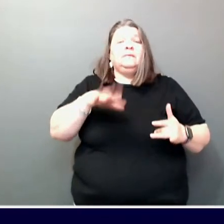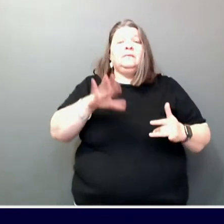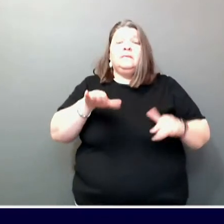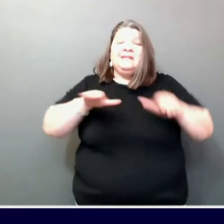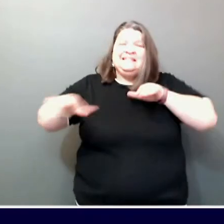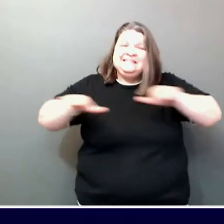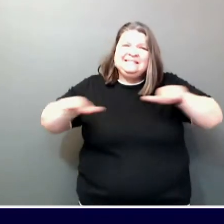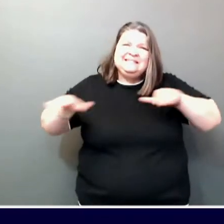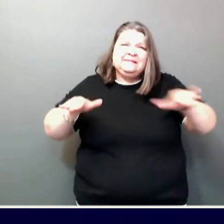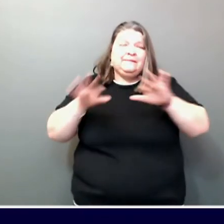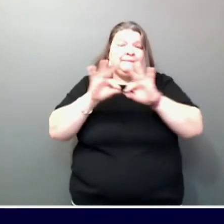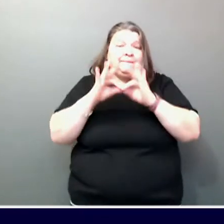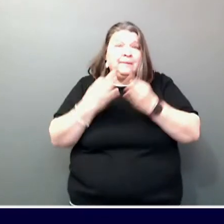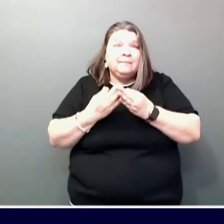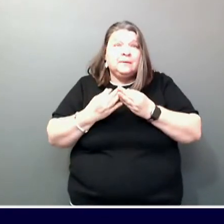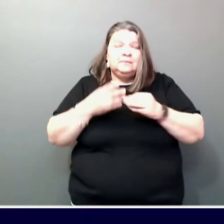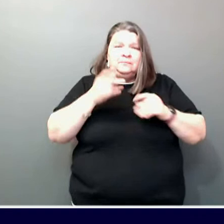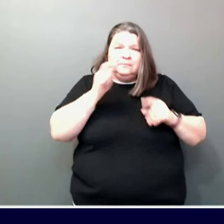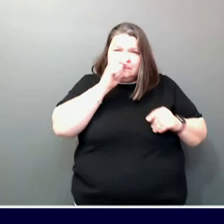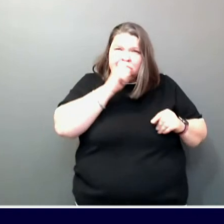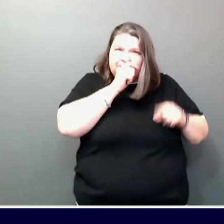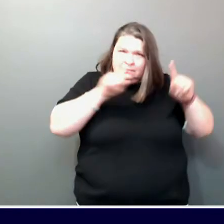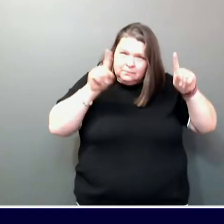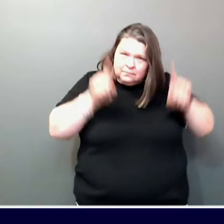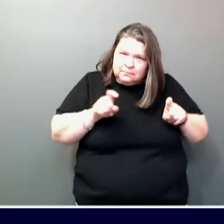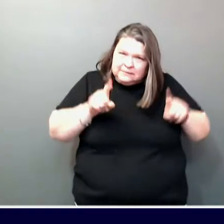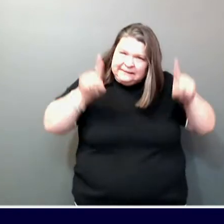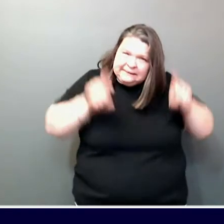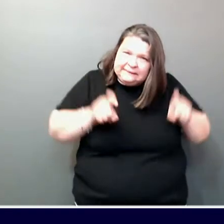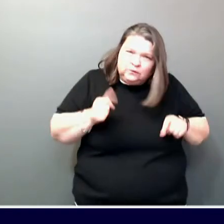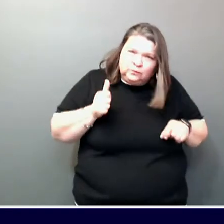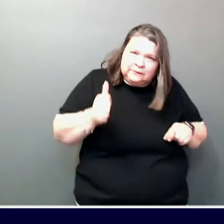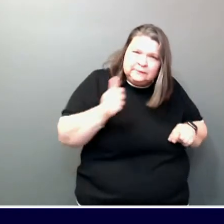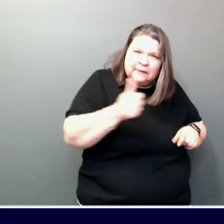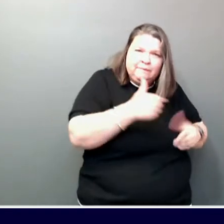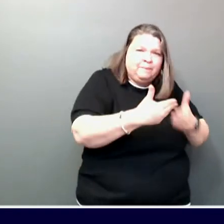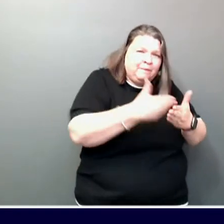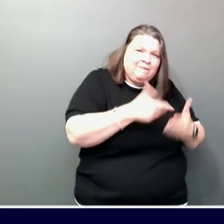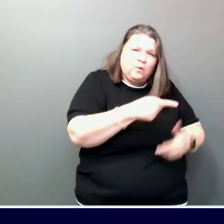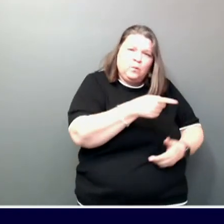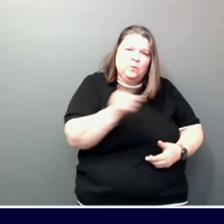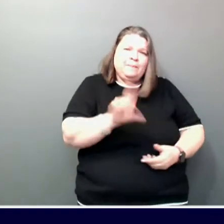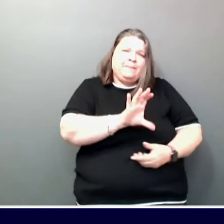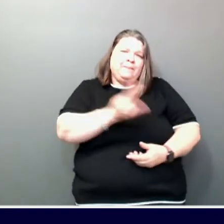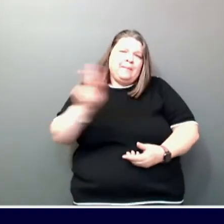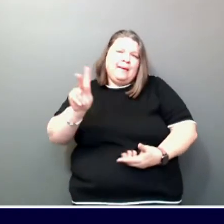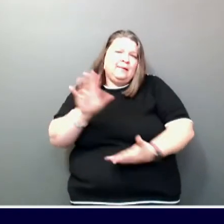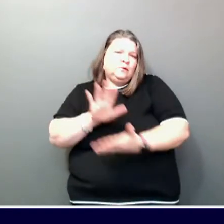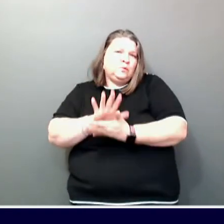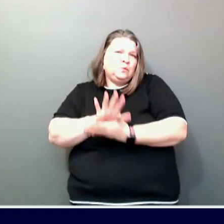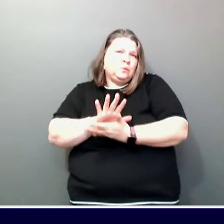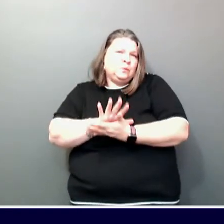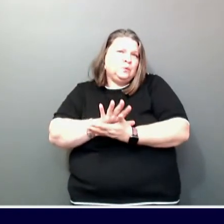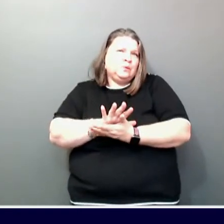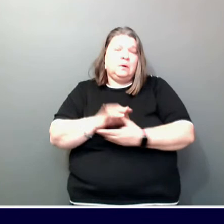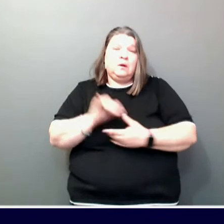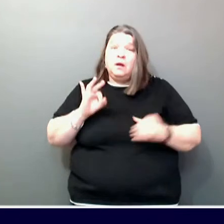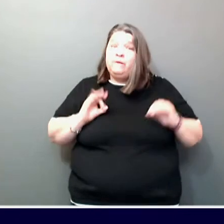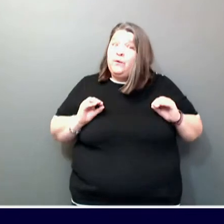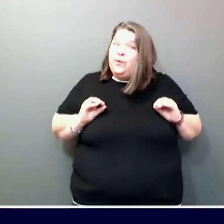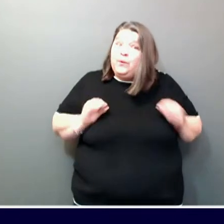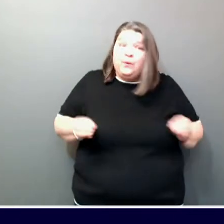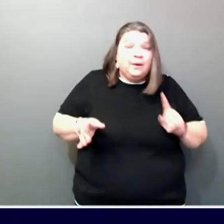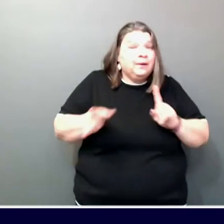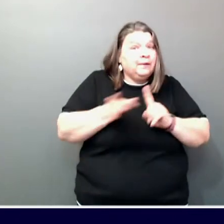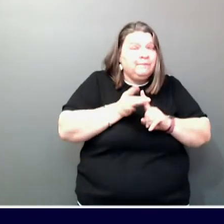expanded program so that kids can test before they come back in on the 28th. We're also continuing with pooled